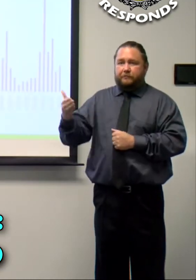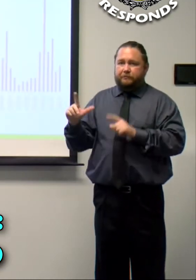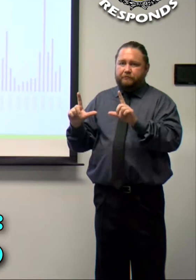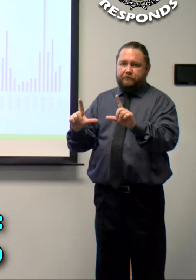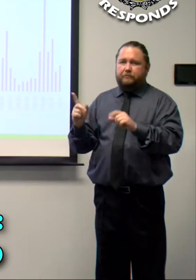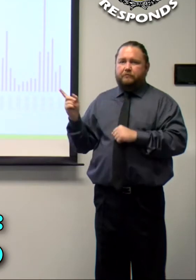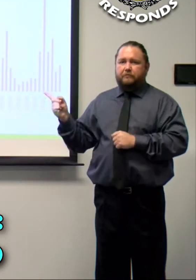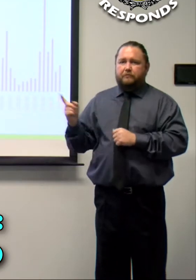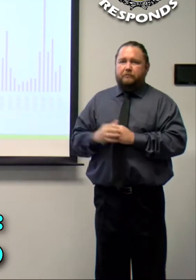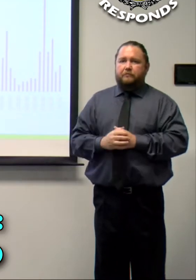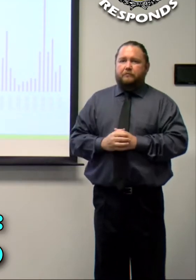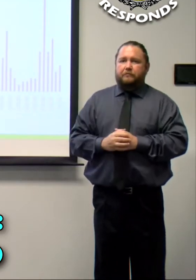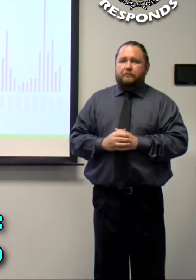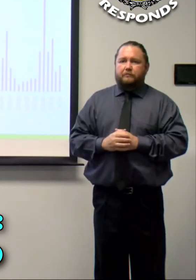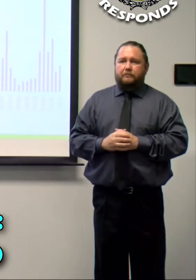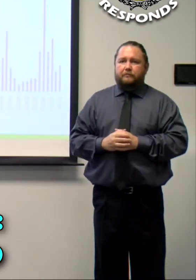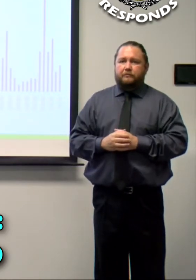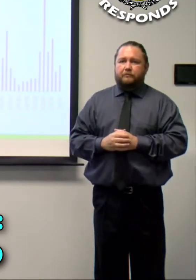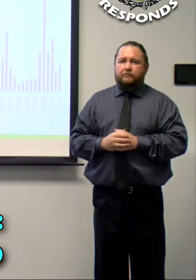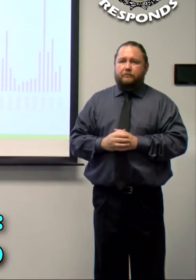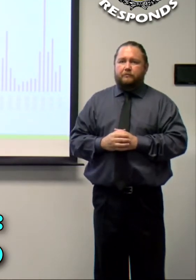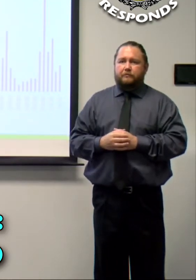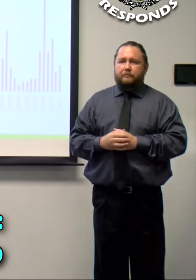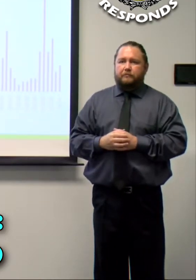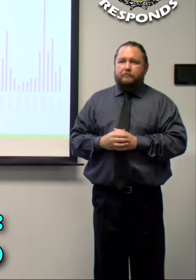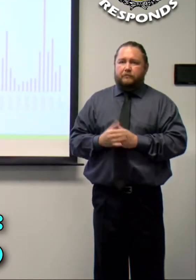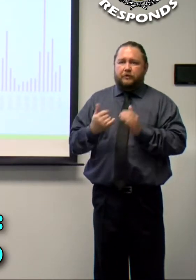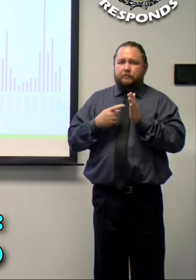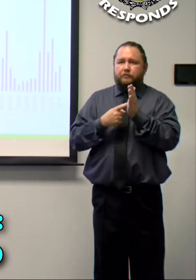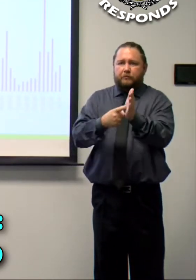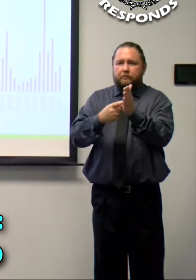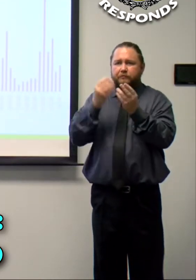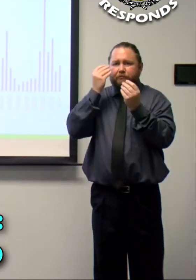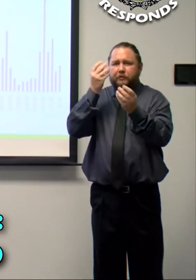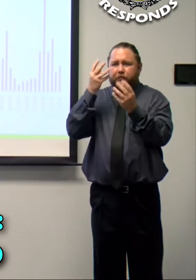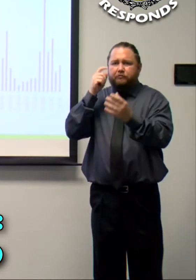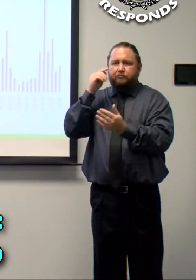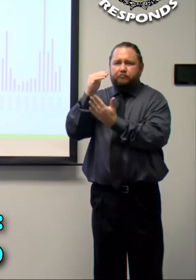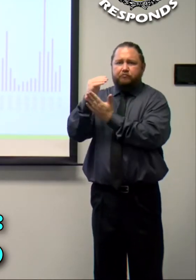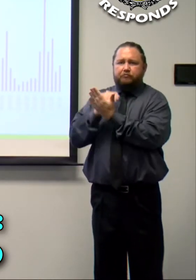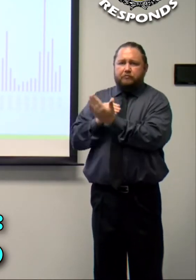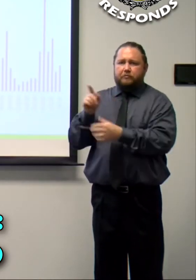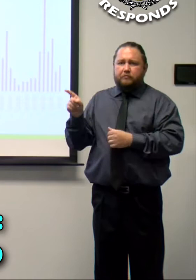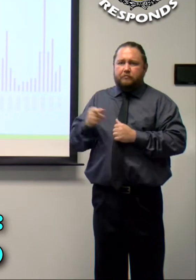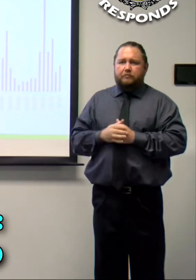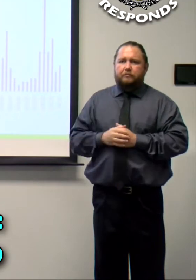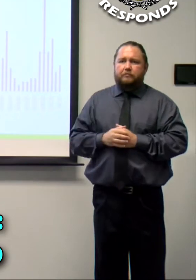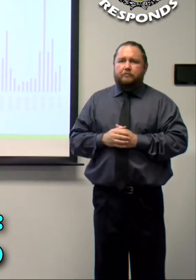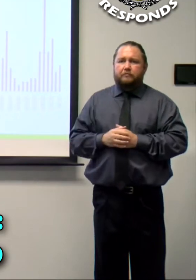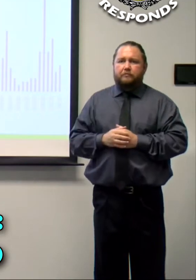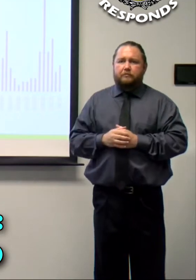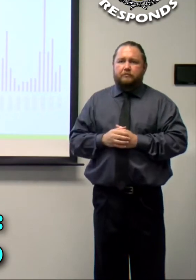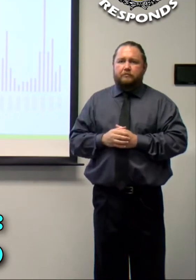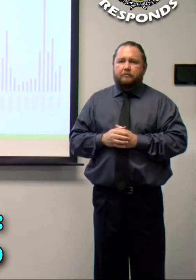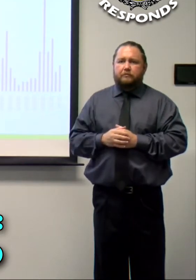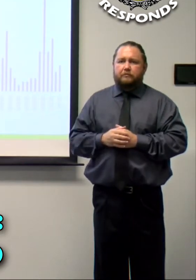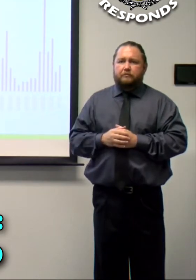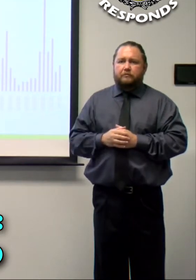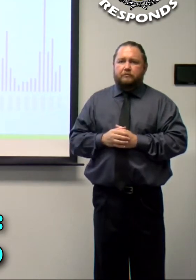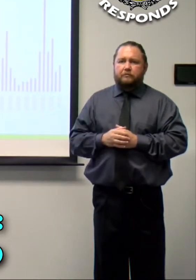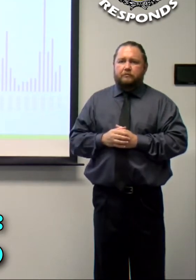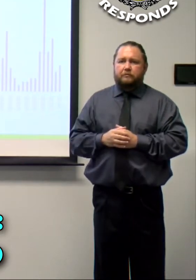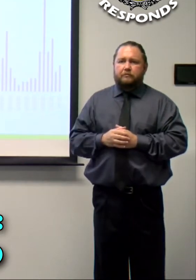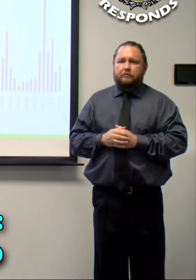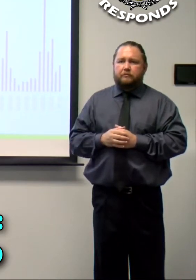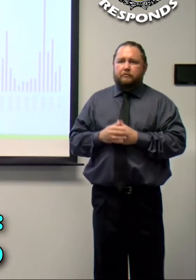the information that is being developed. The slide is the new cases per day.